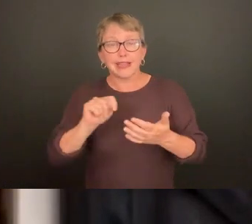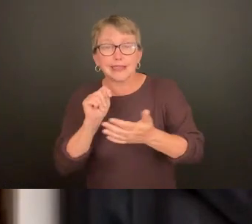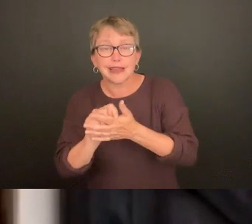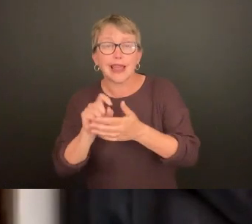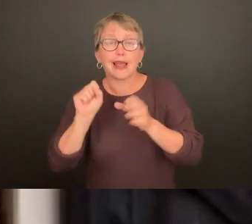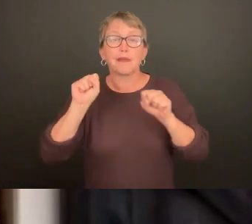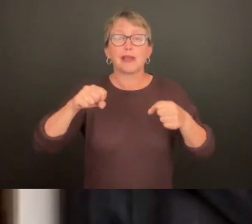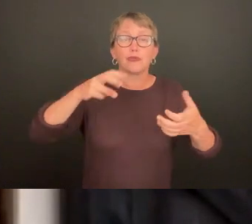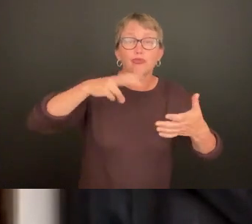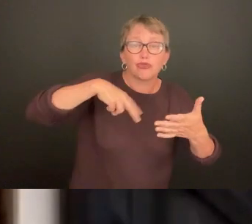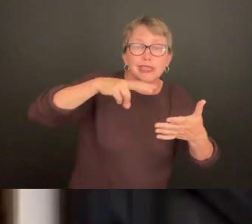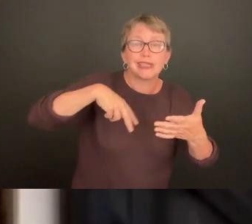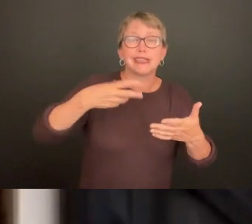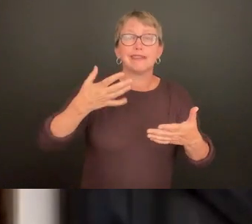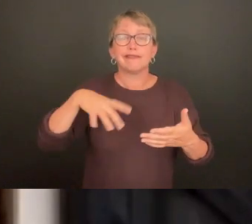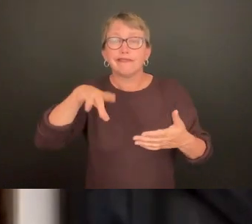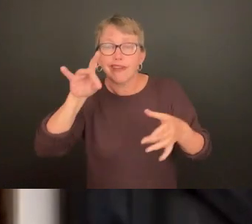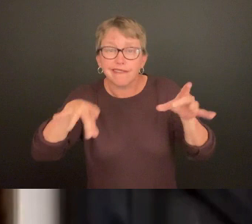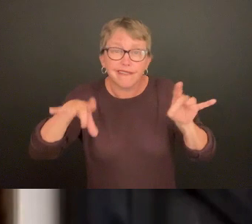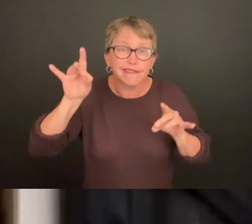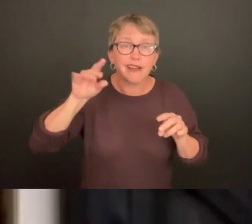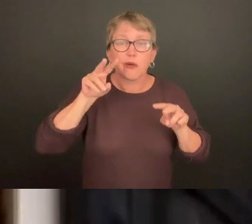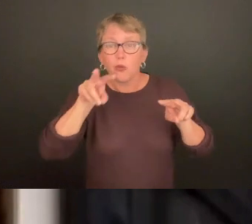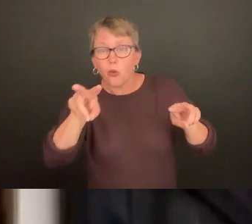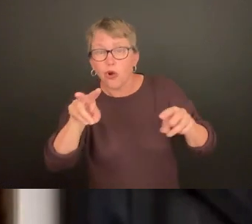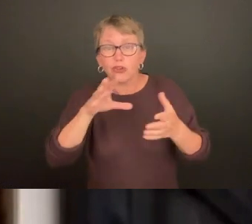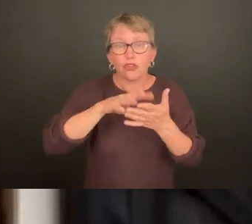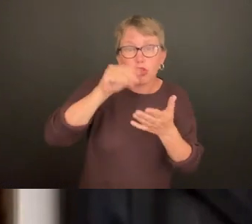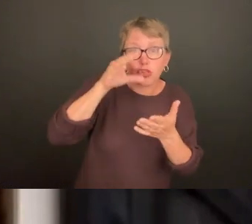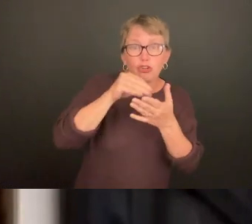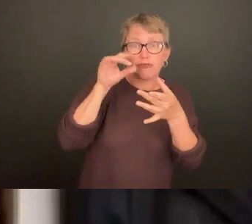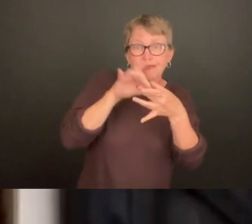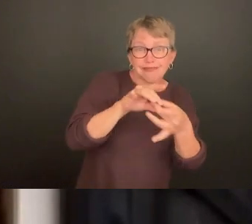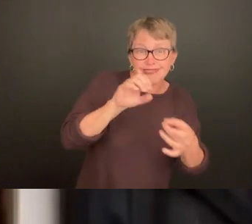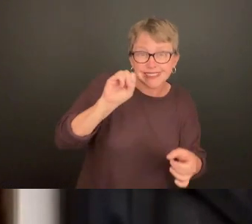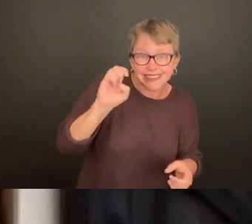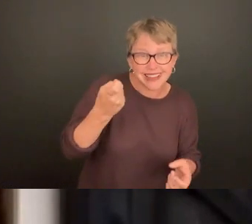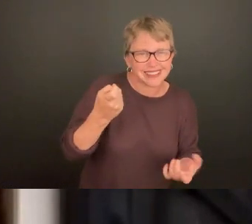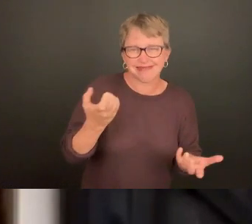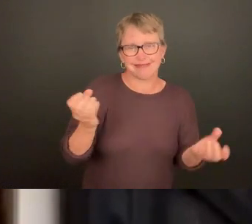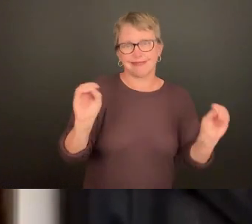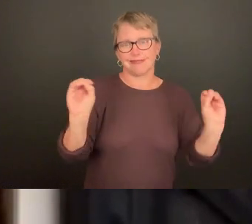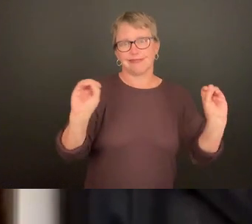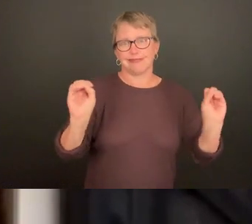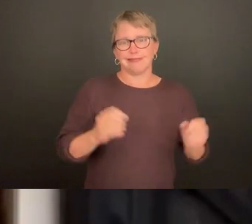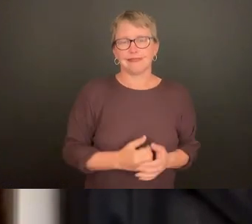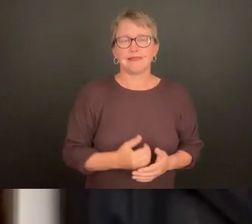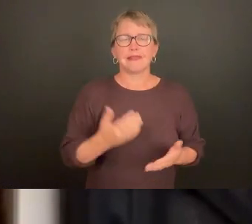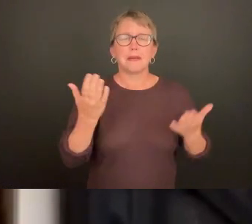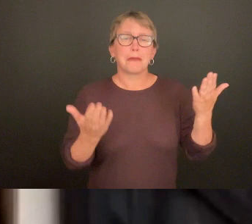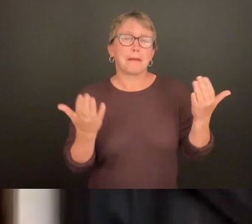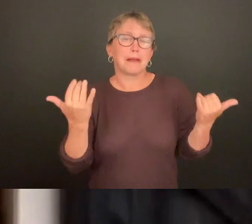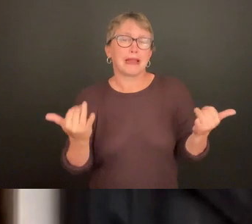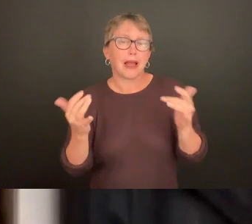I realized I had no idea what I was doing. It's not like there's something you